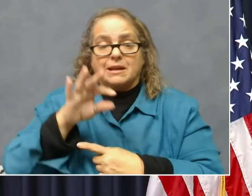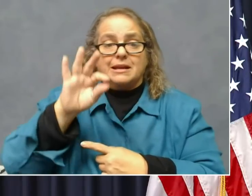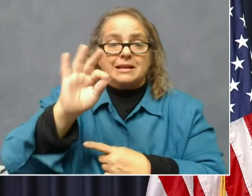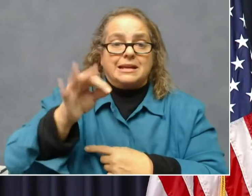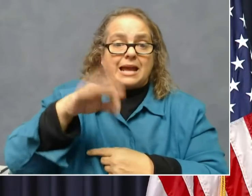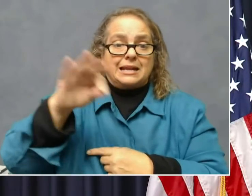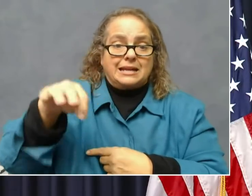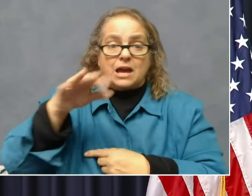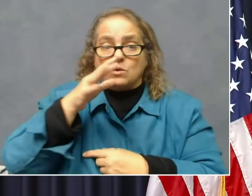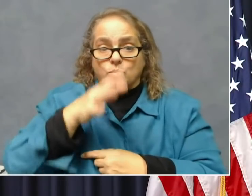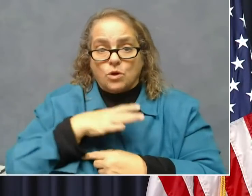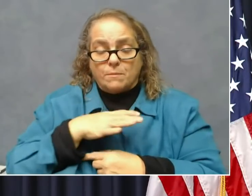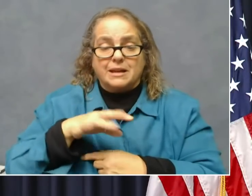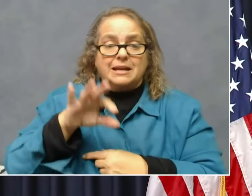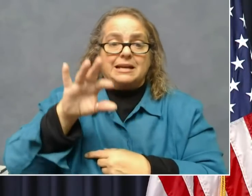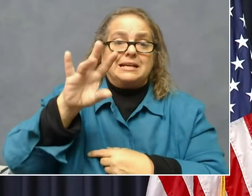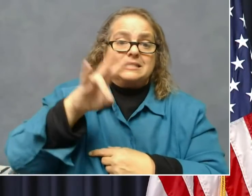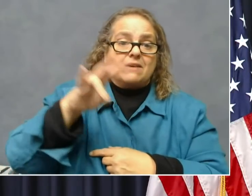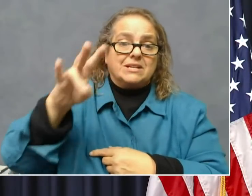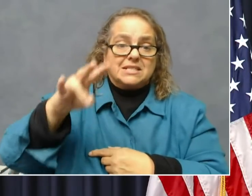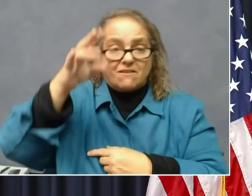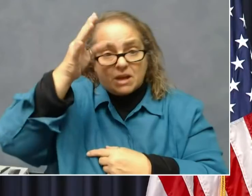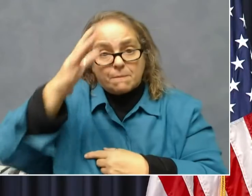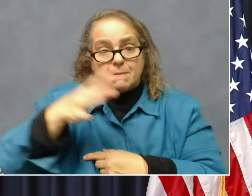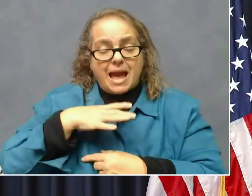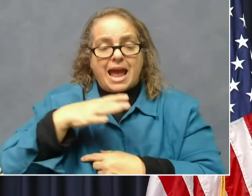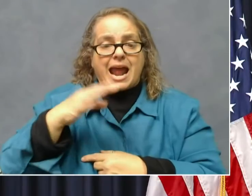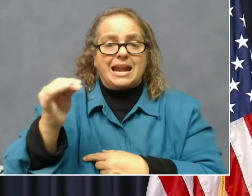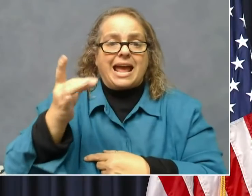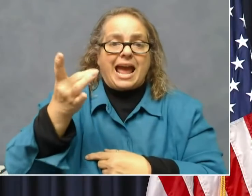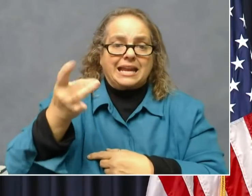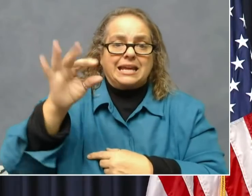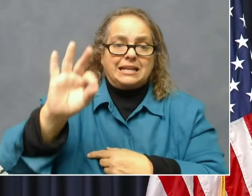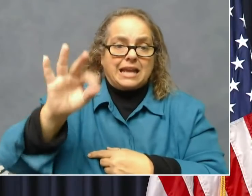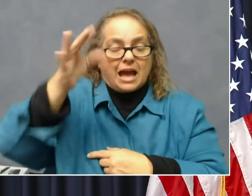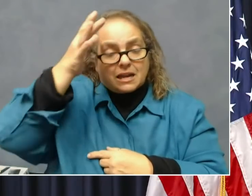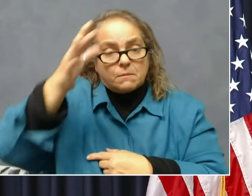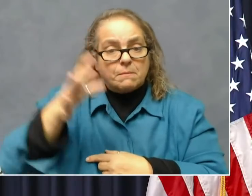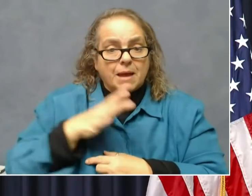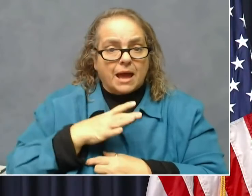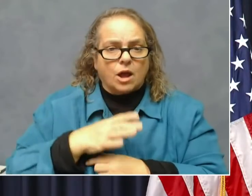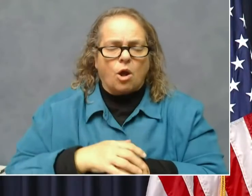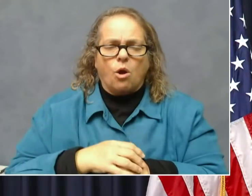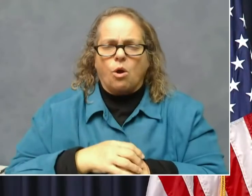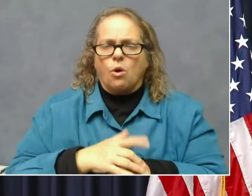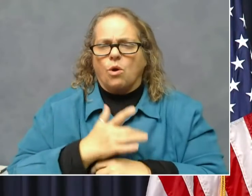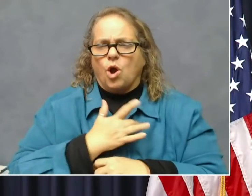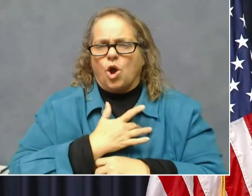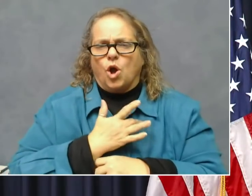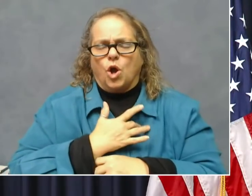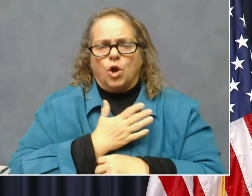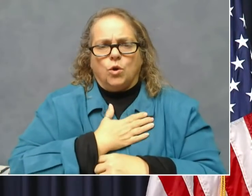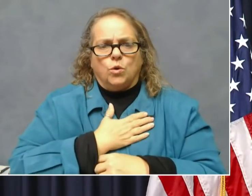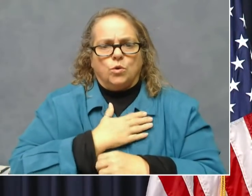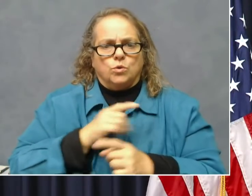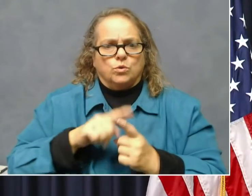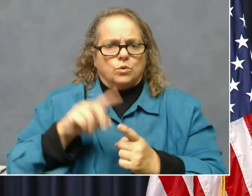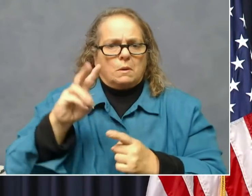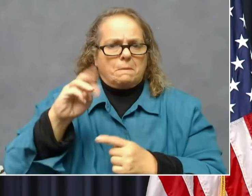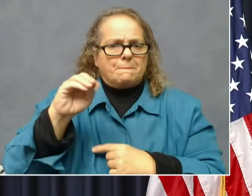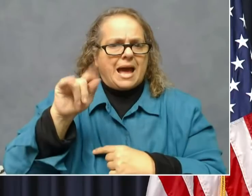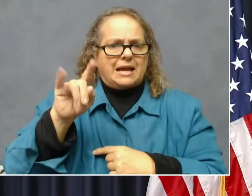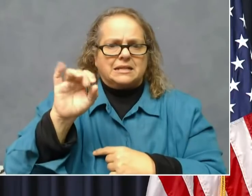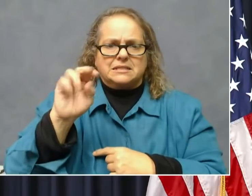a 77-year-old man, and an 89-year-old man. Our hearts go out to Madison County